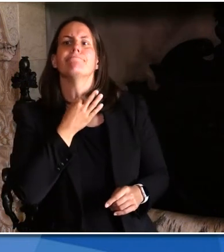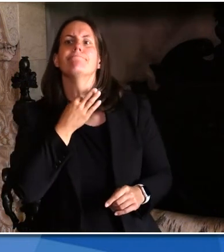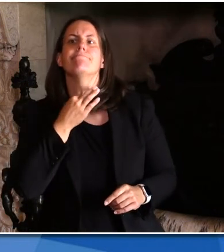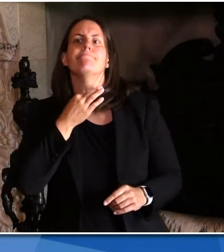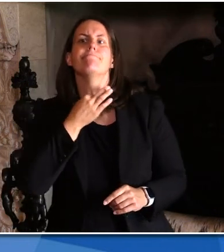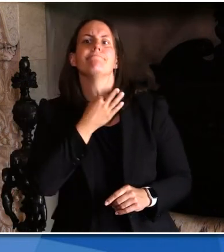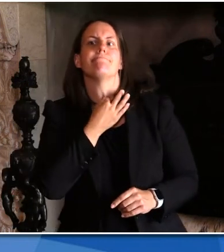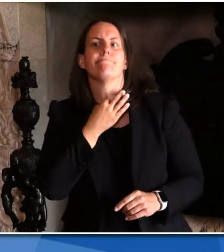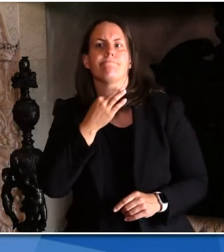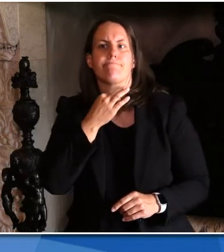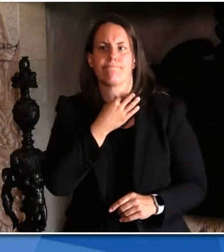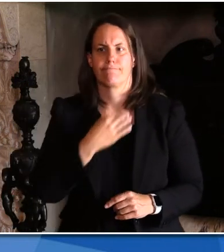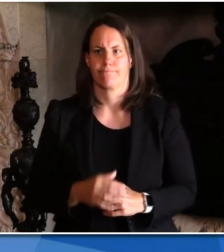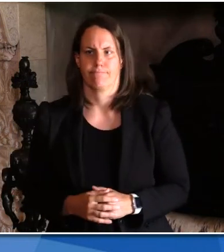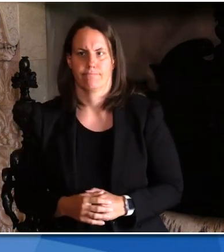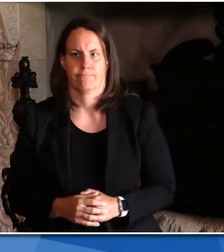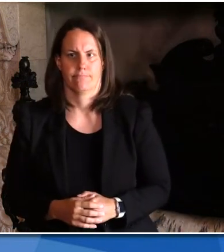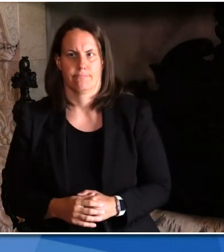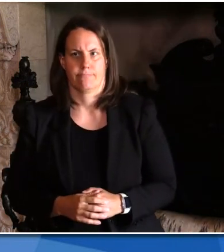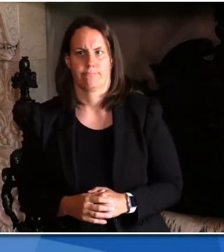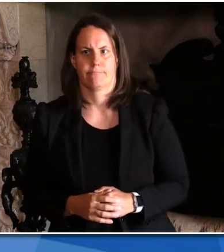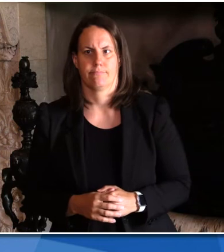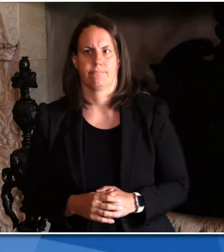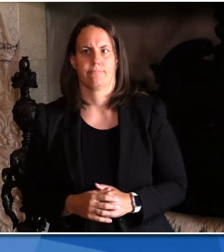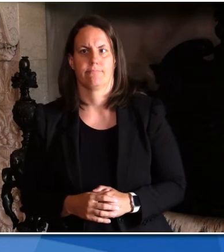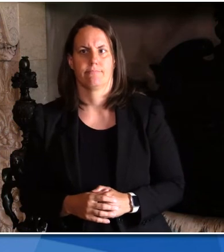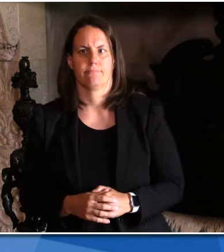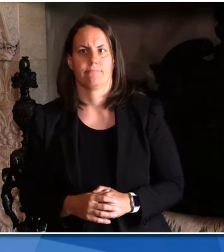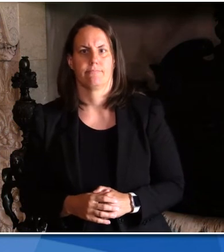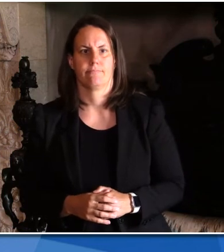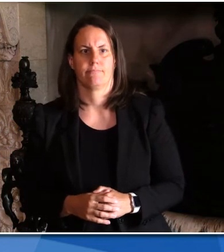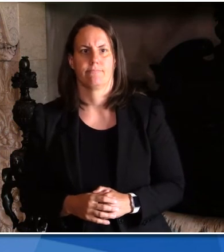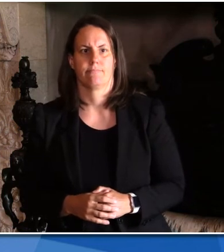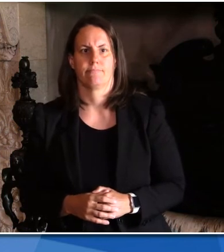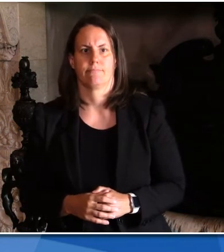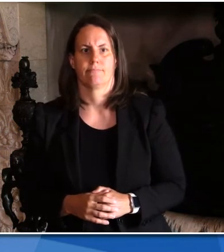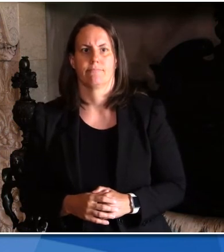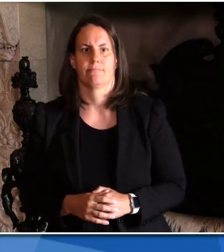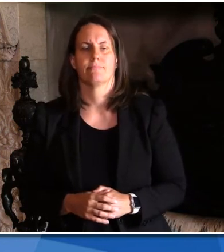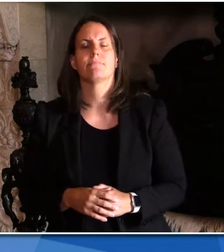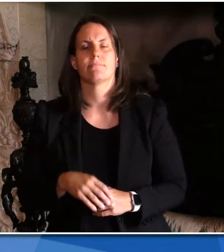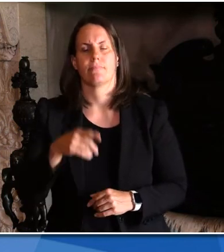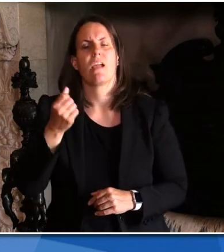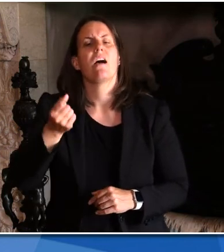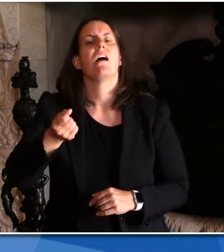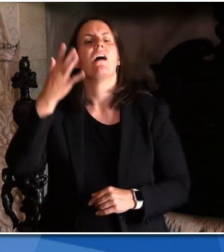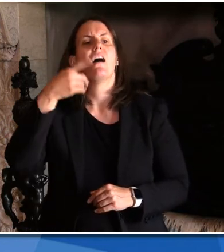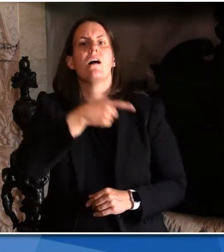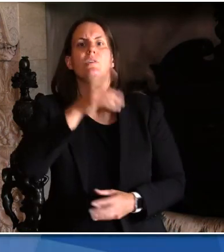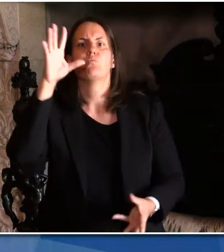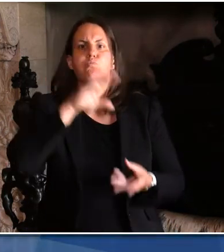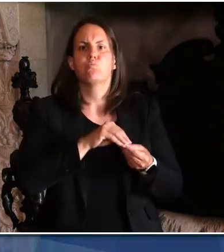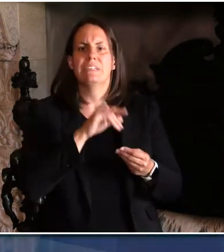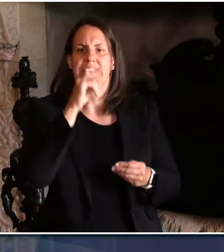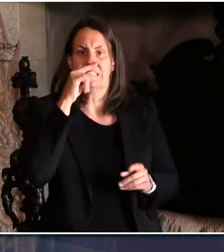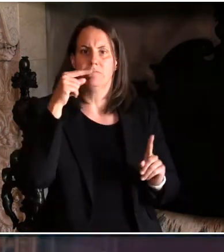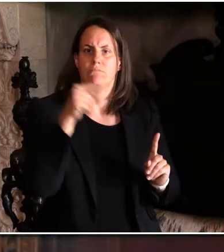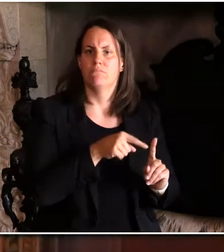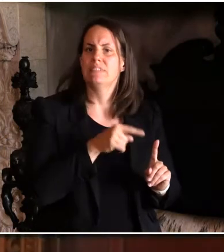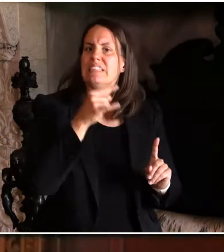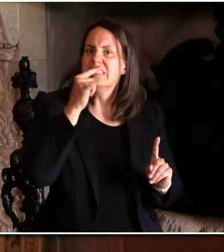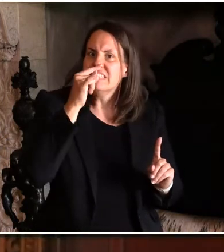reported to the date statewide, and have any of those children died, and if so, any cases in Northeast Wisconsin?